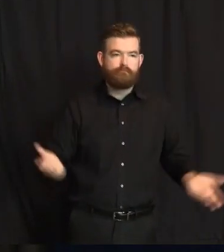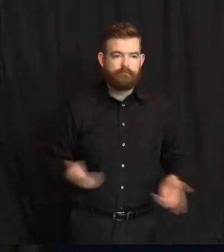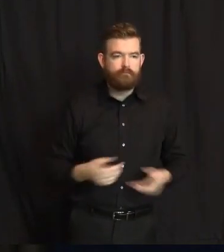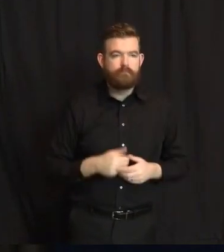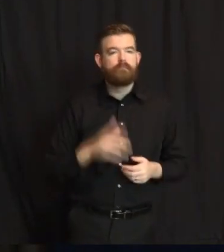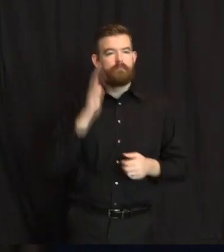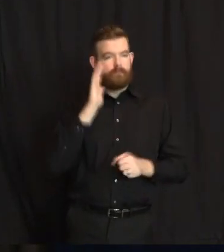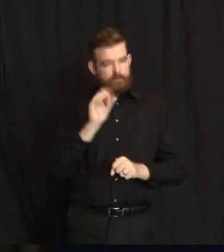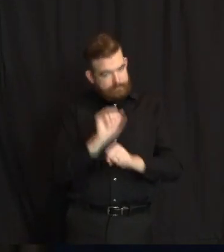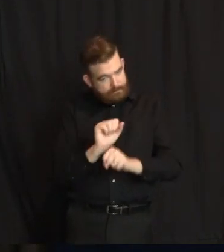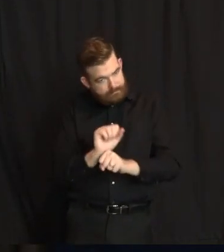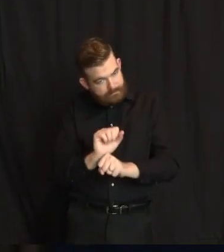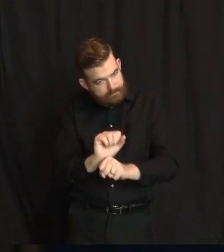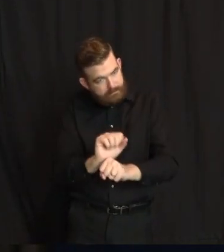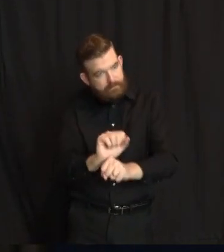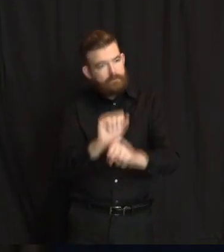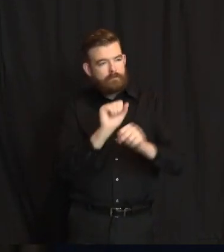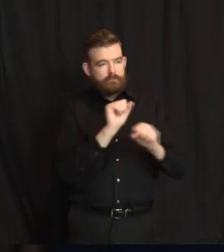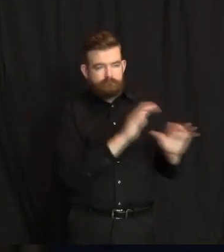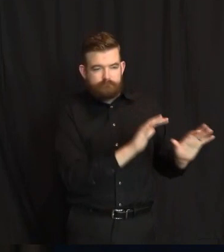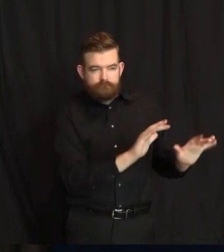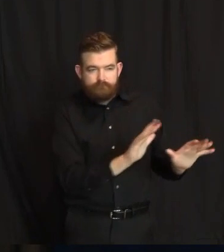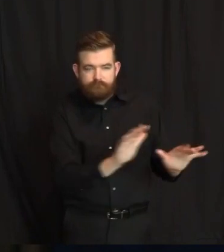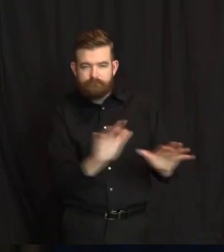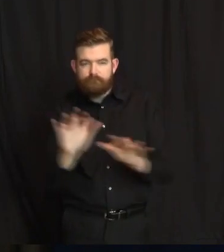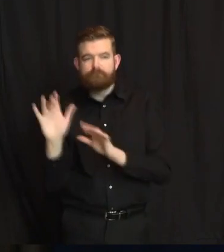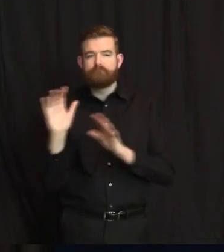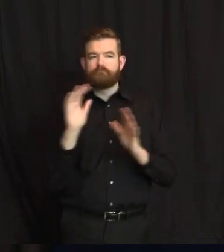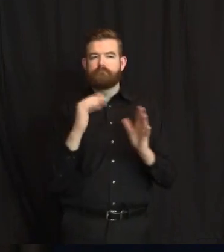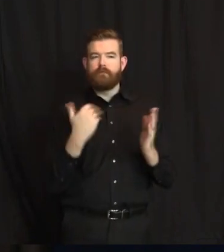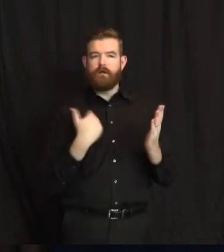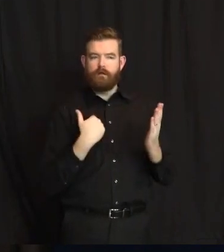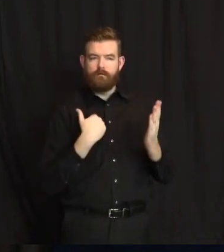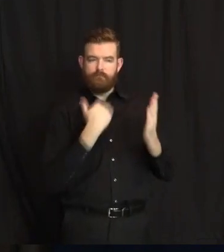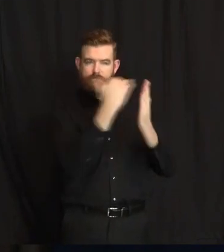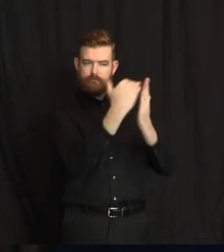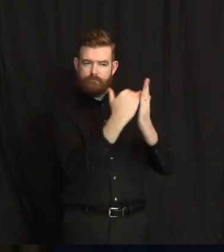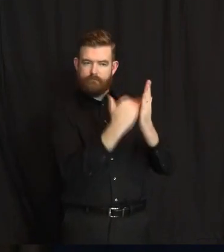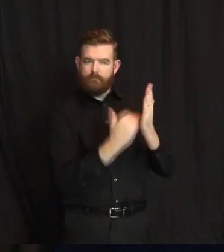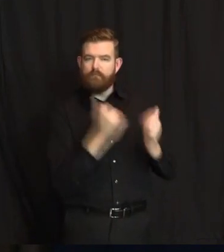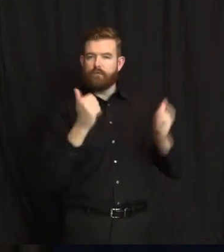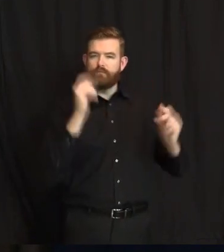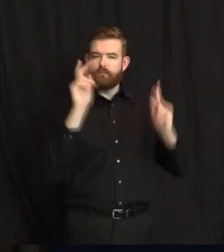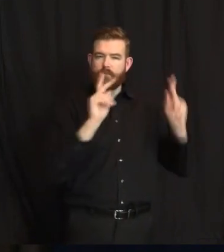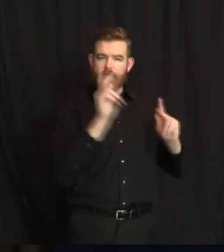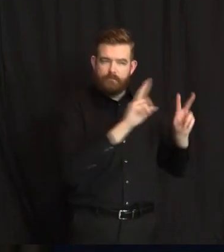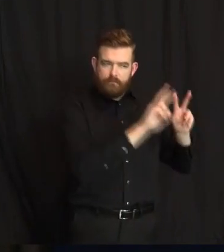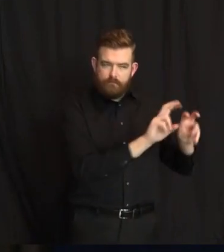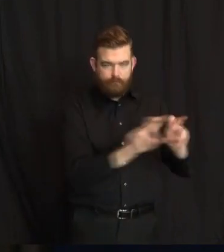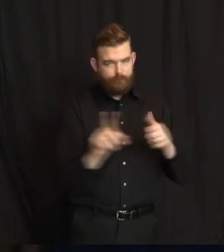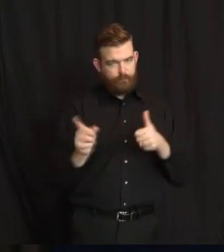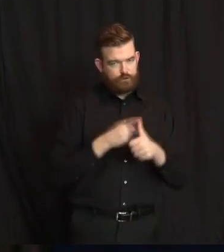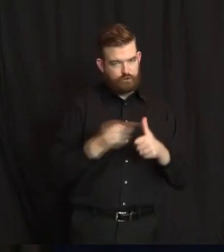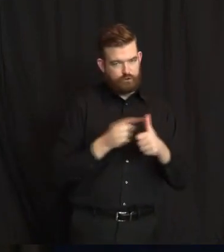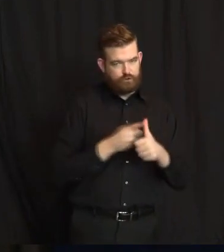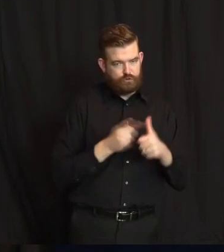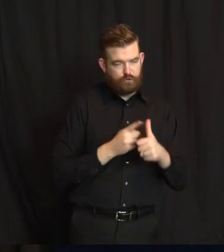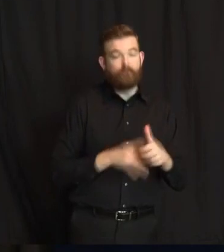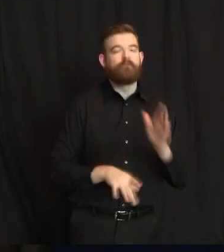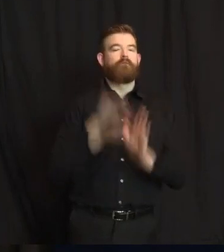diligently to generate those lists to get this process started. So moving forward, we will continue